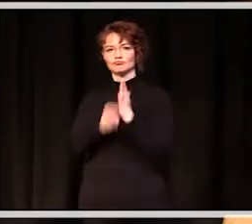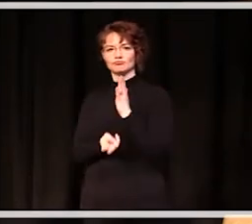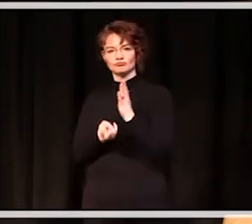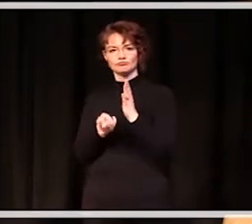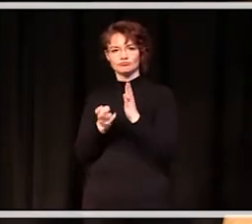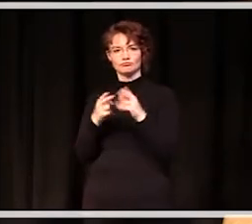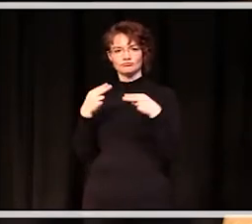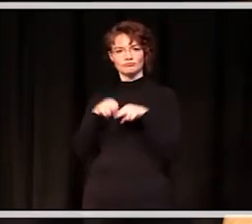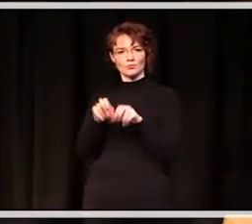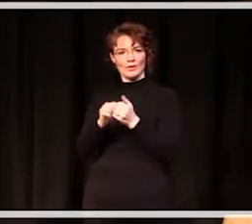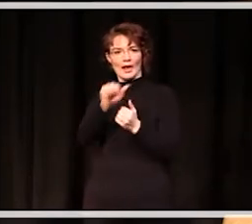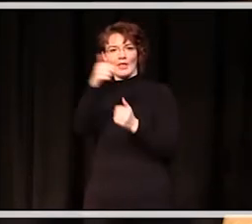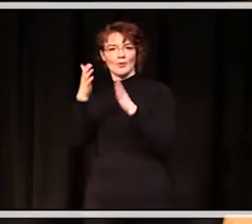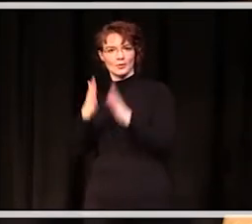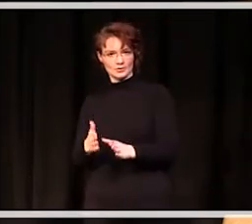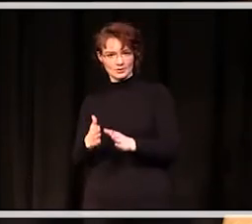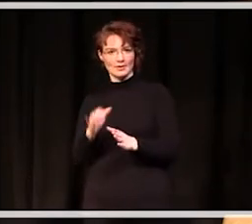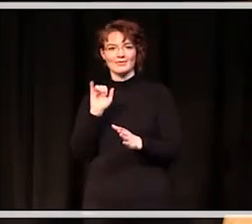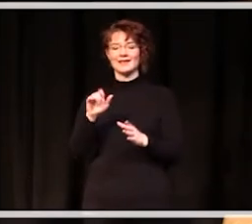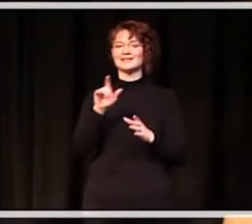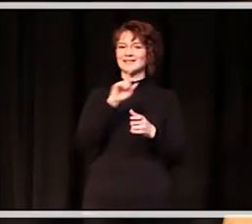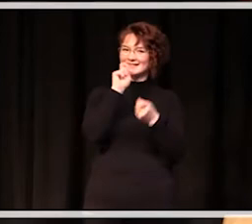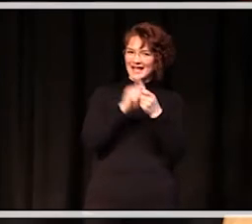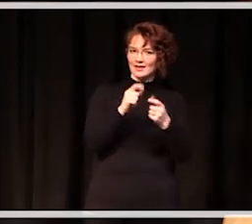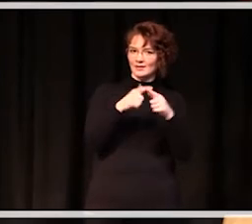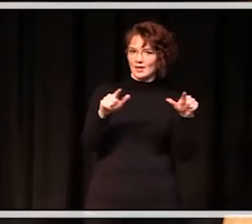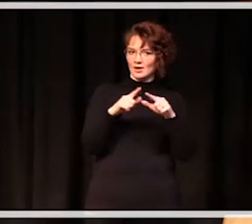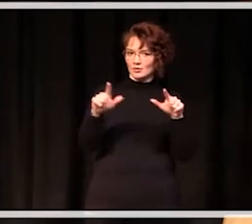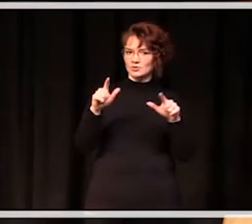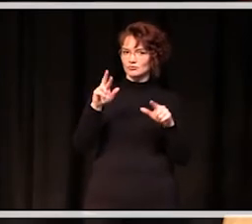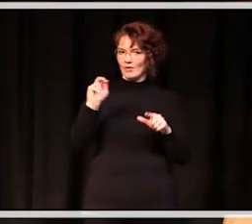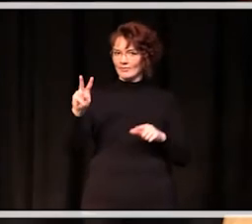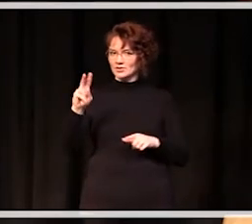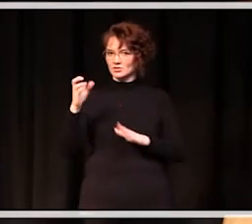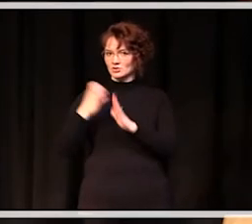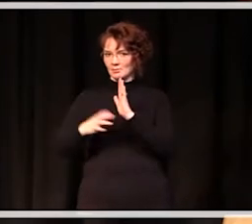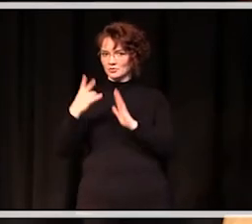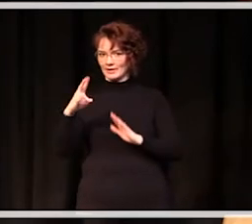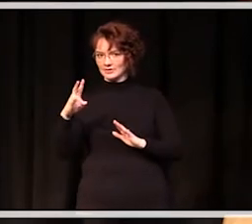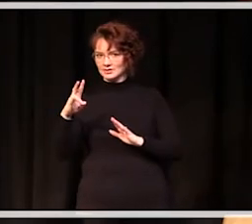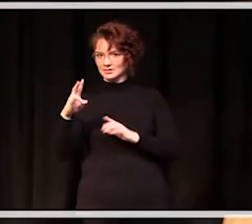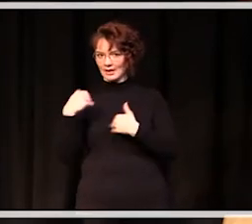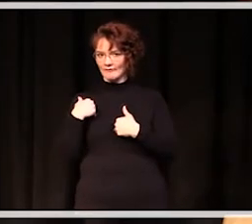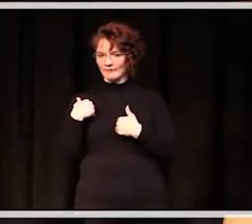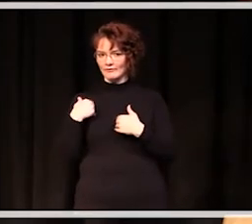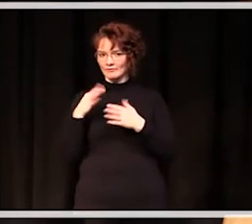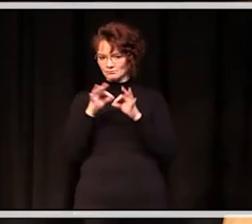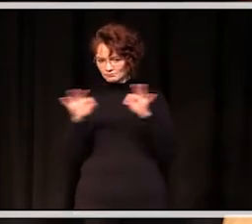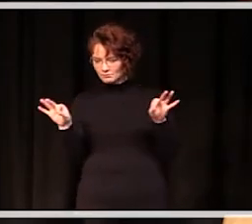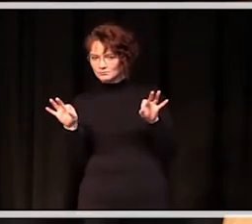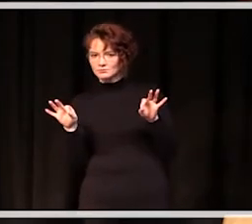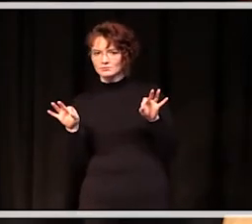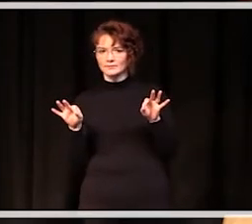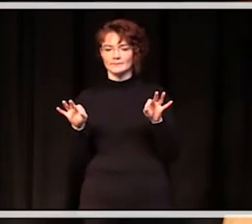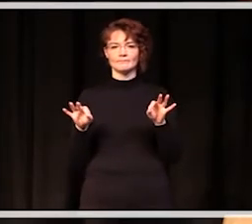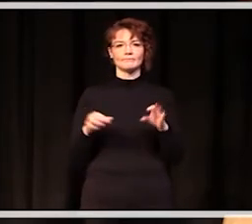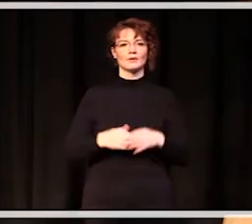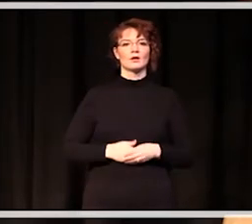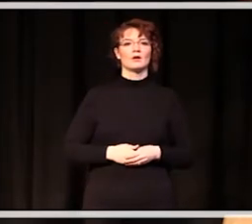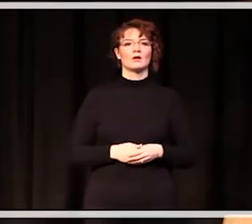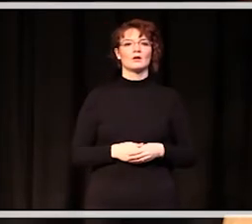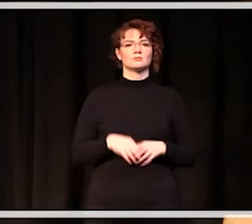that's exactly the language that's being used here in Revelation chapter 17. Look,